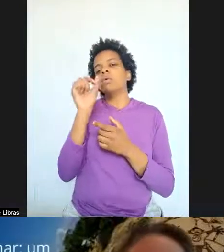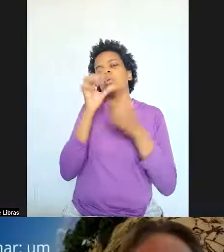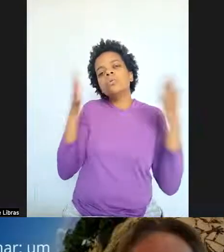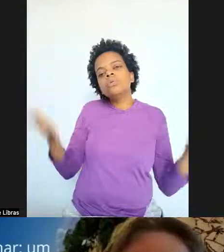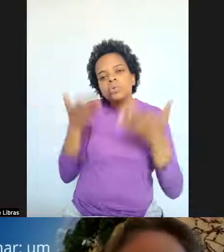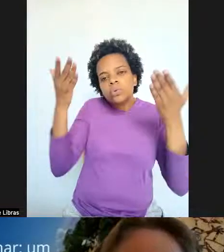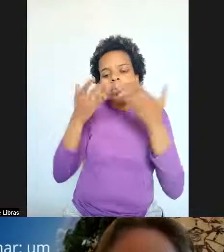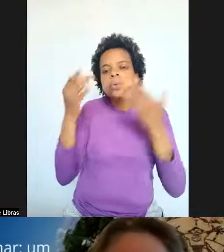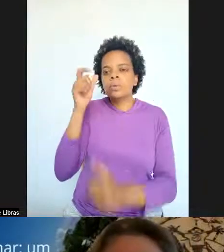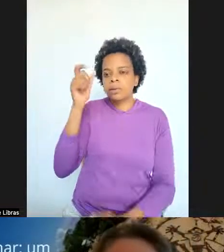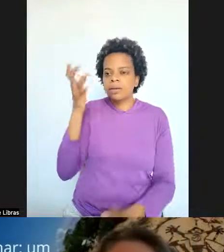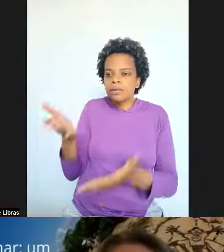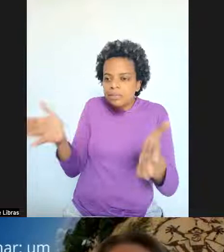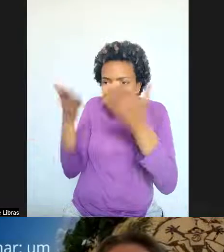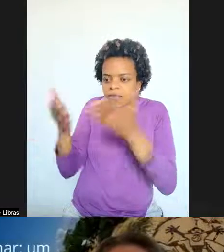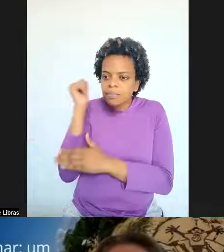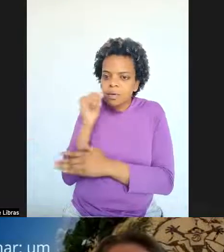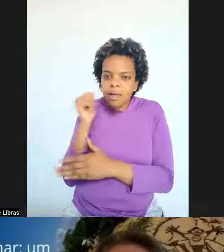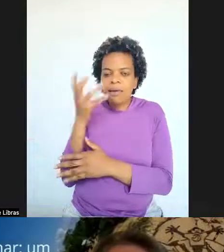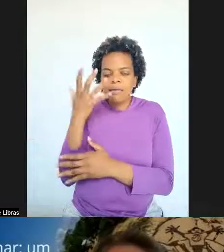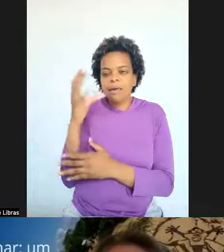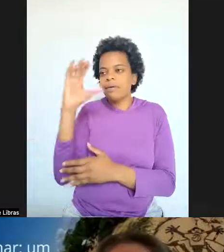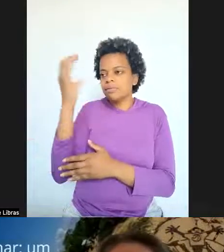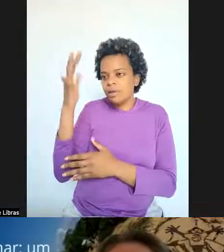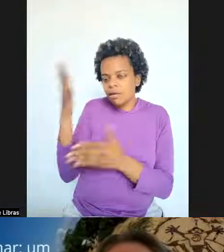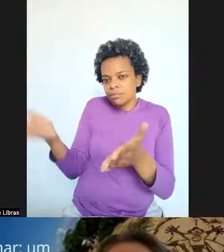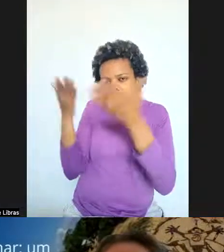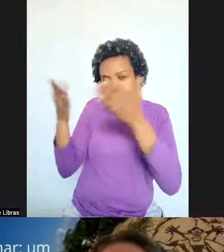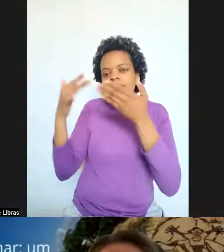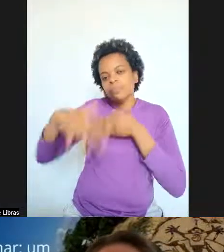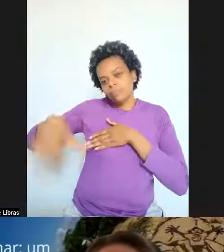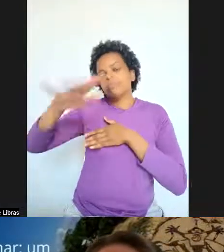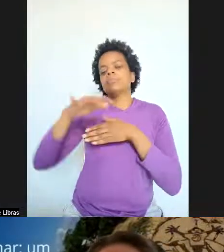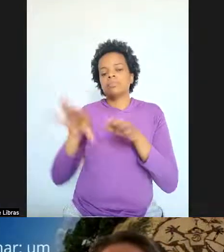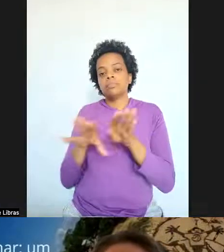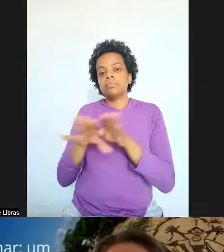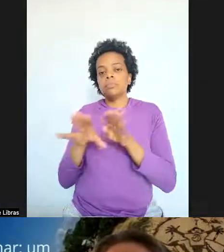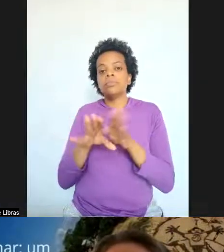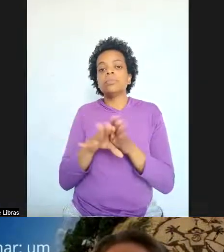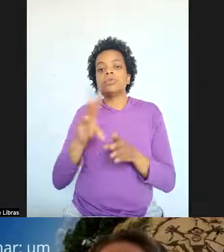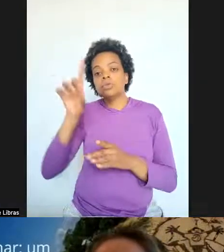So we really incentivize the participation of women in our research groups.